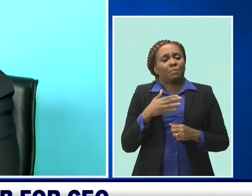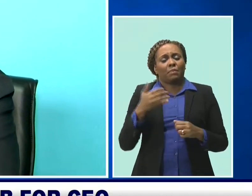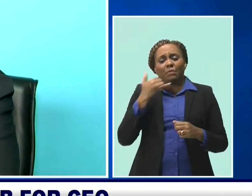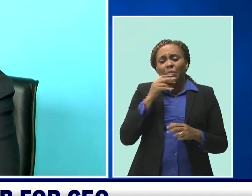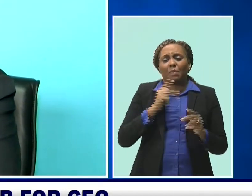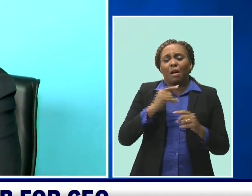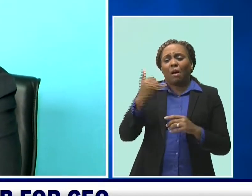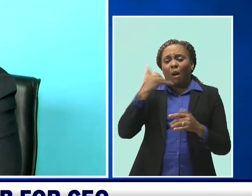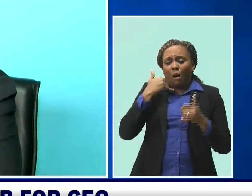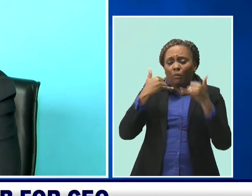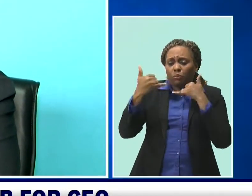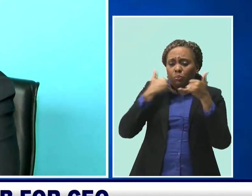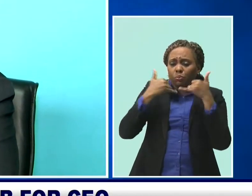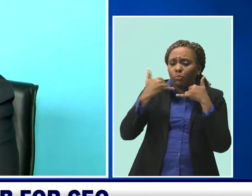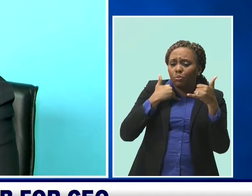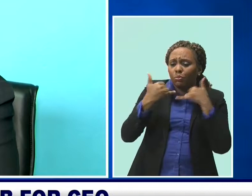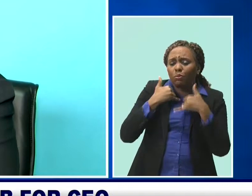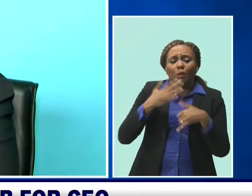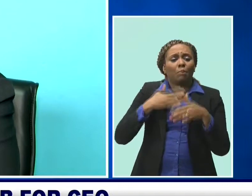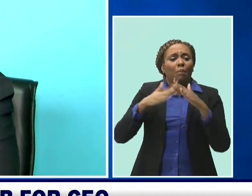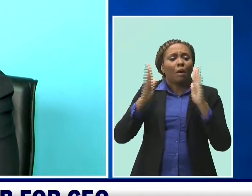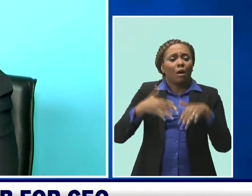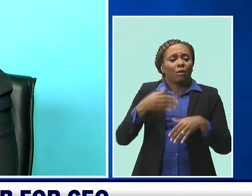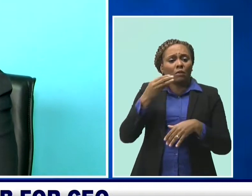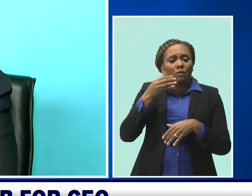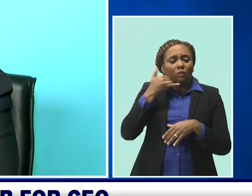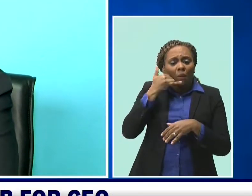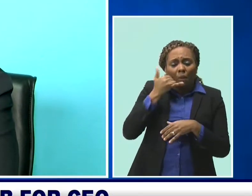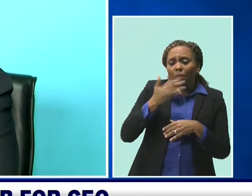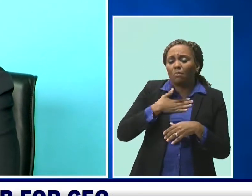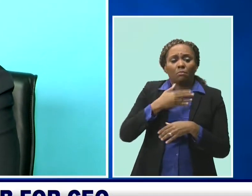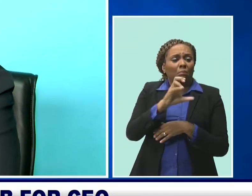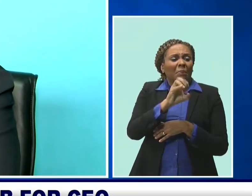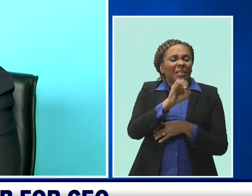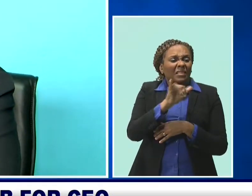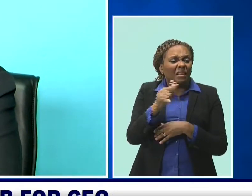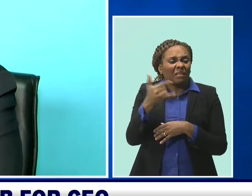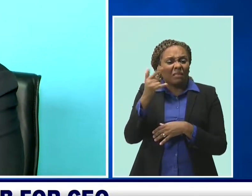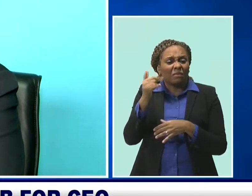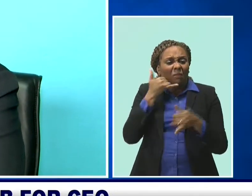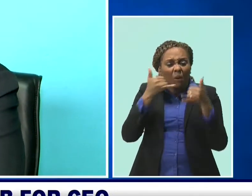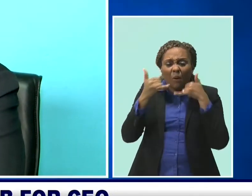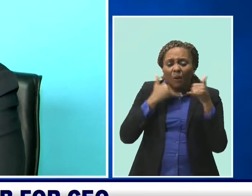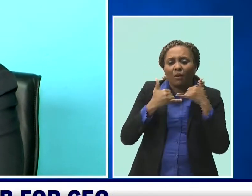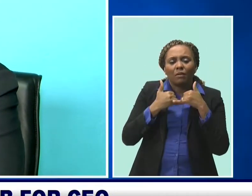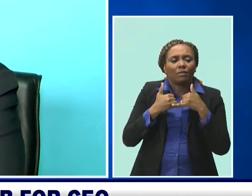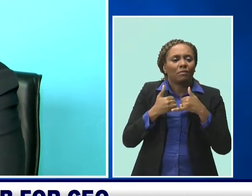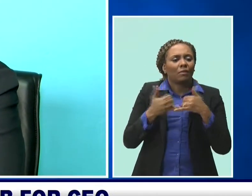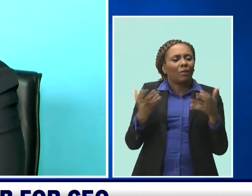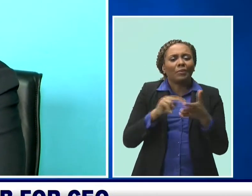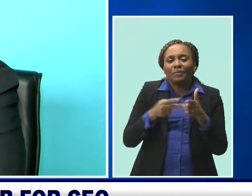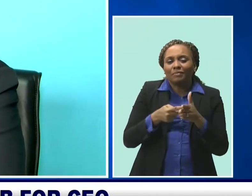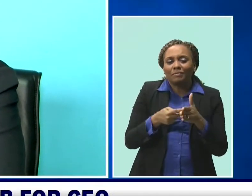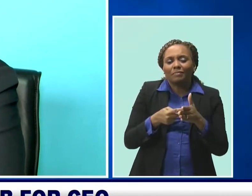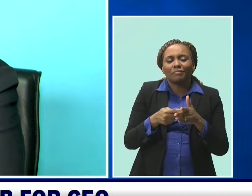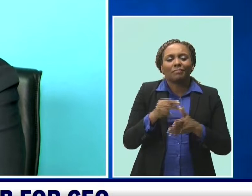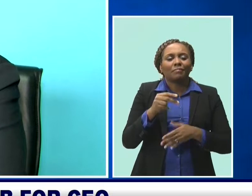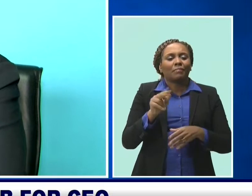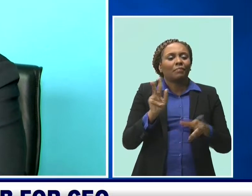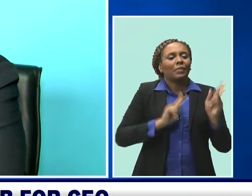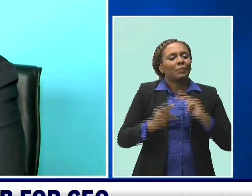calls, and this is my landline as well as cell phone, and that says that CBC matters